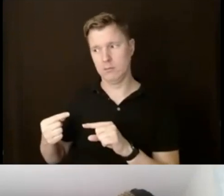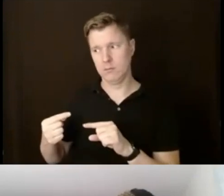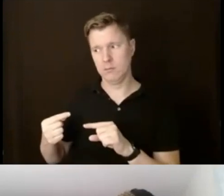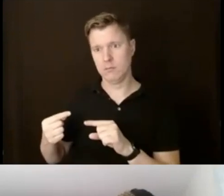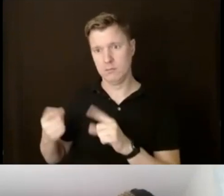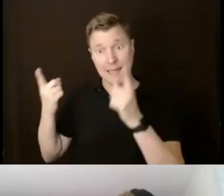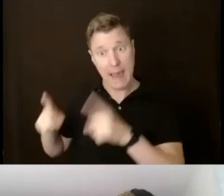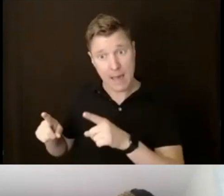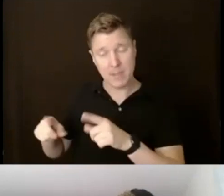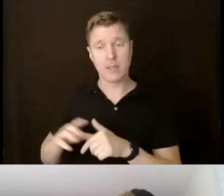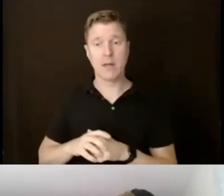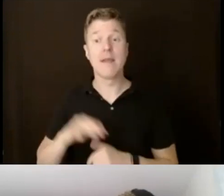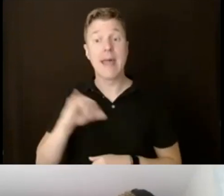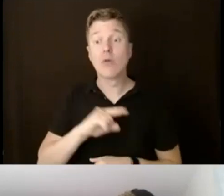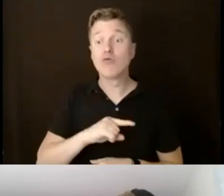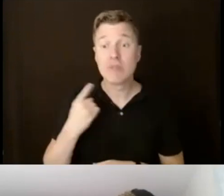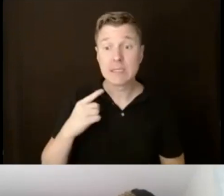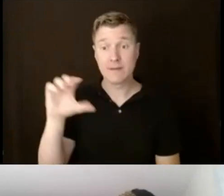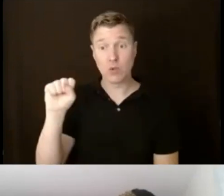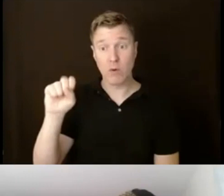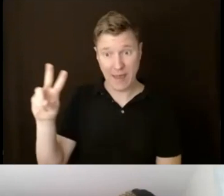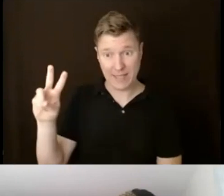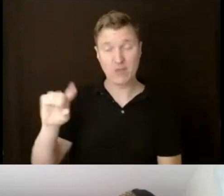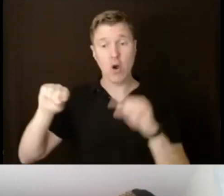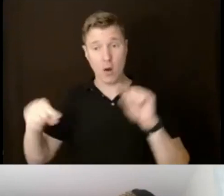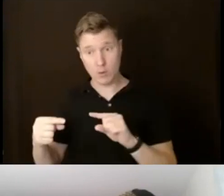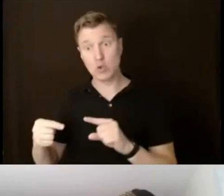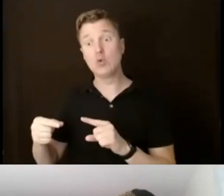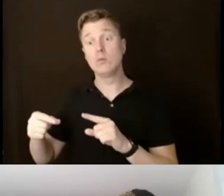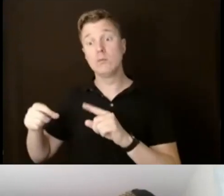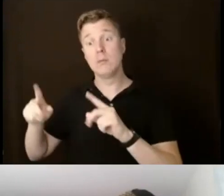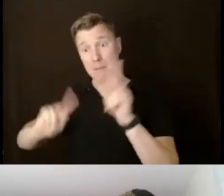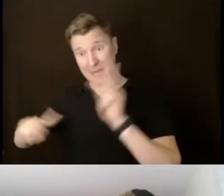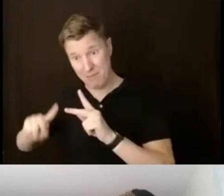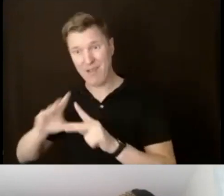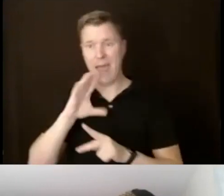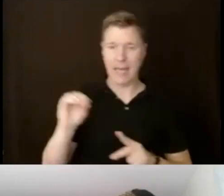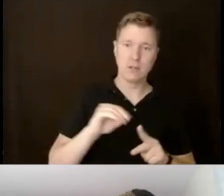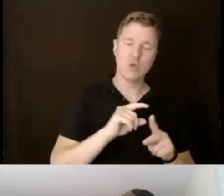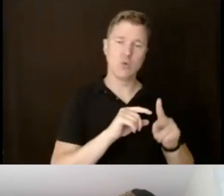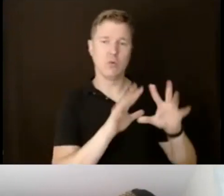these risks of sexual violence are harmful both to individuals and to the institution itself.